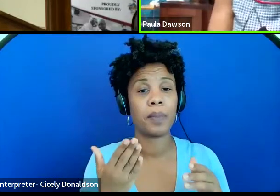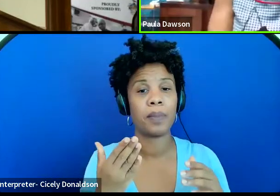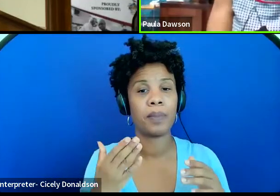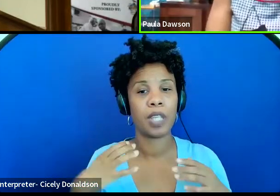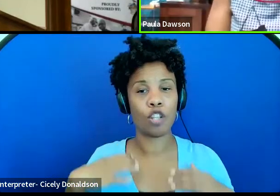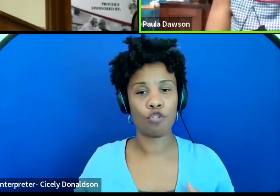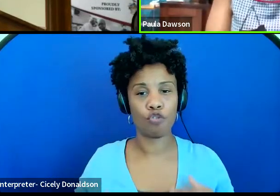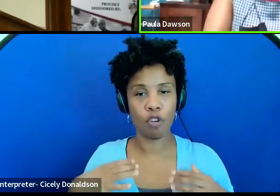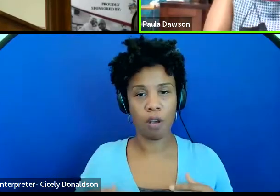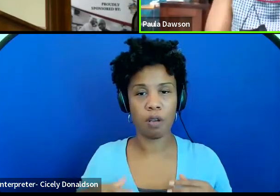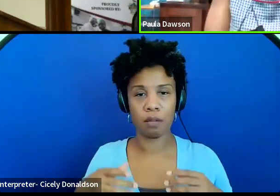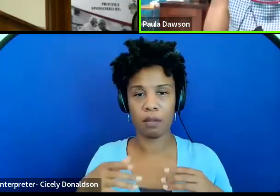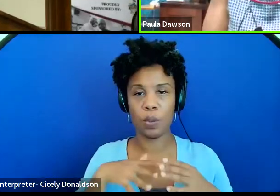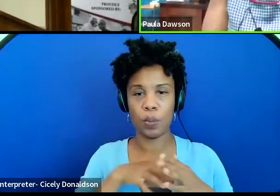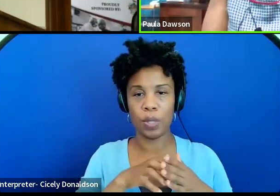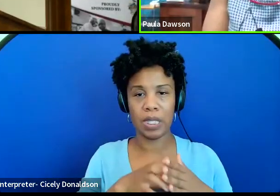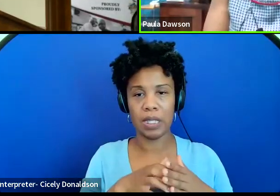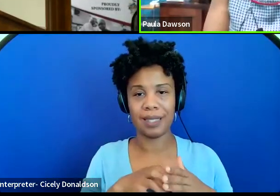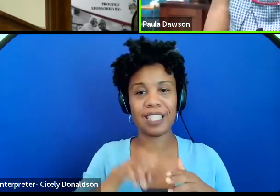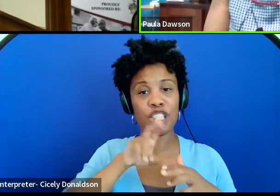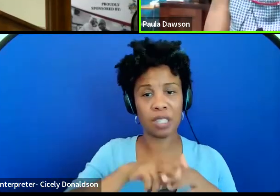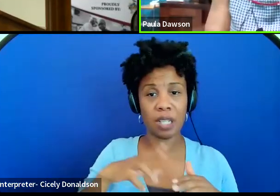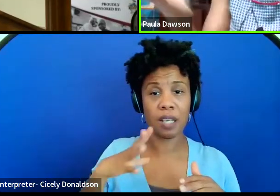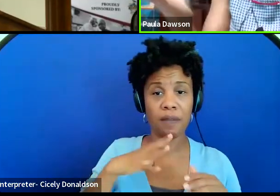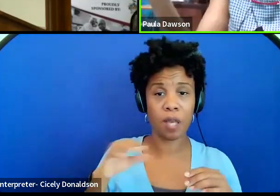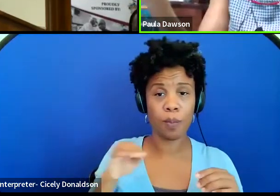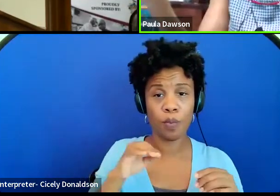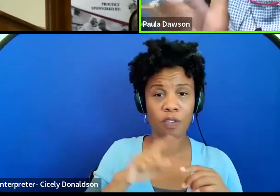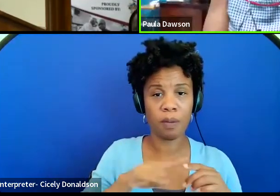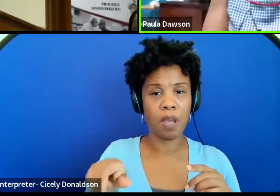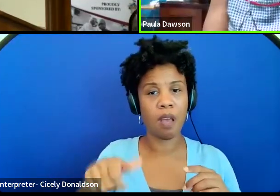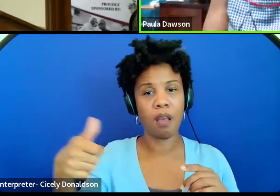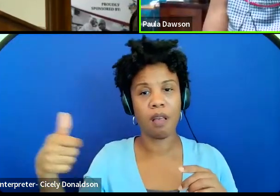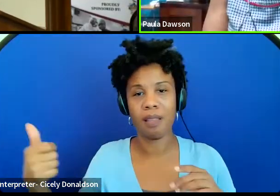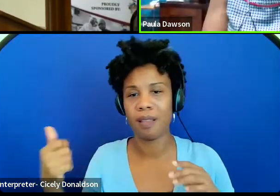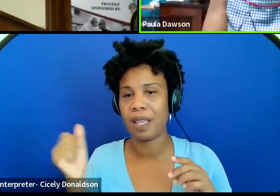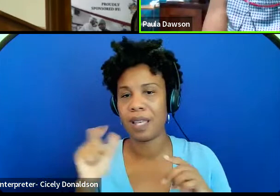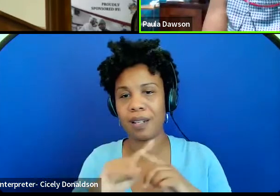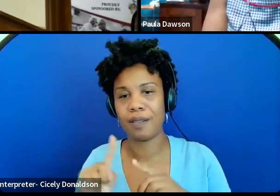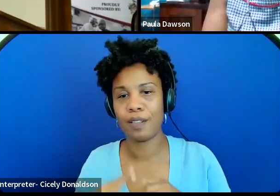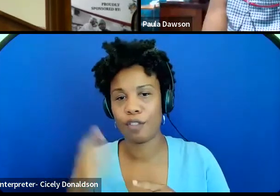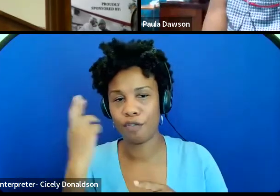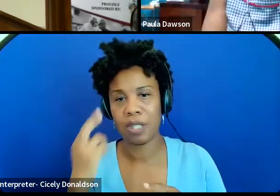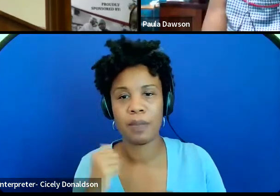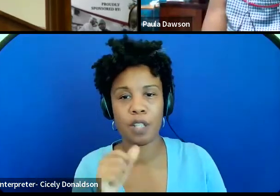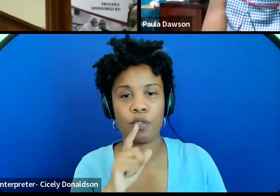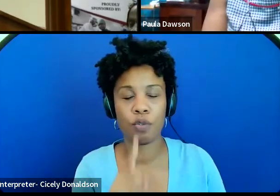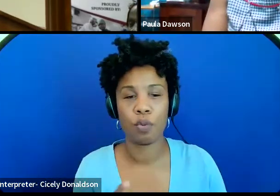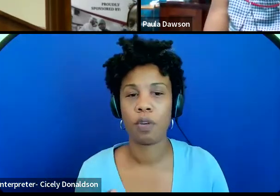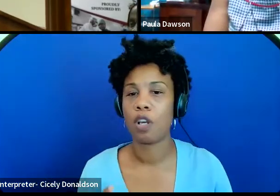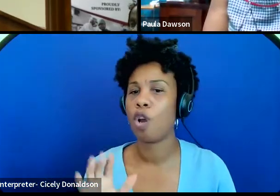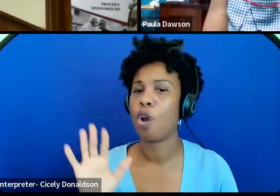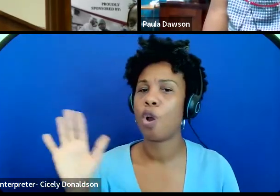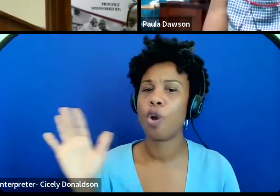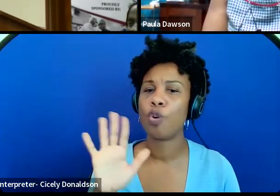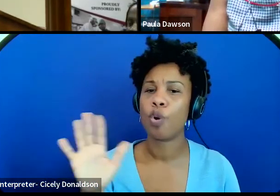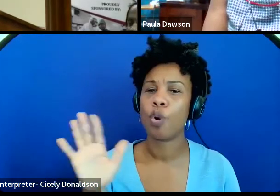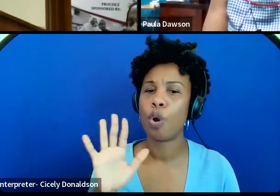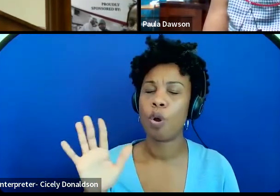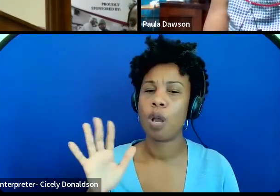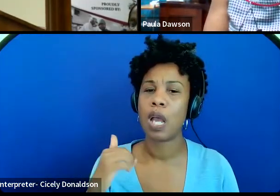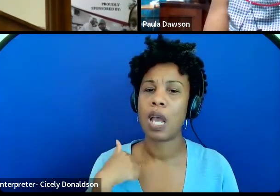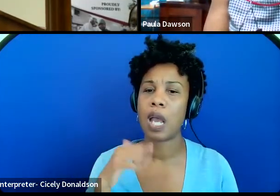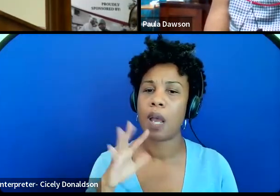the chair, but outside of that, it could be so multifactorial. I'm talking about the leg.